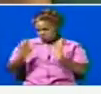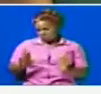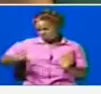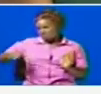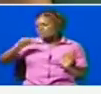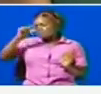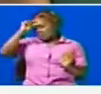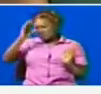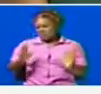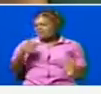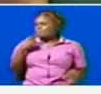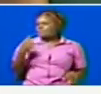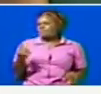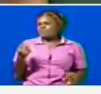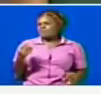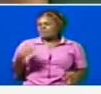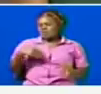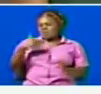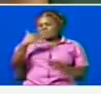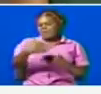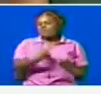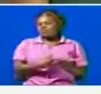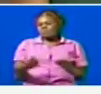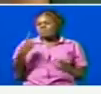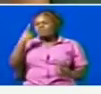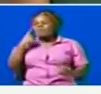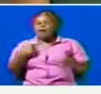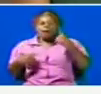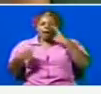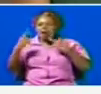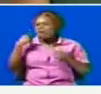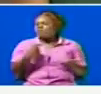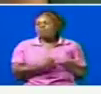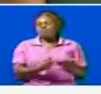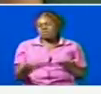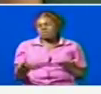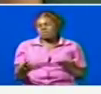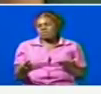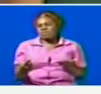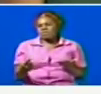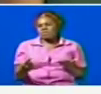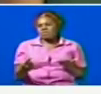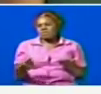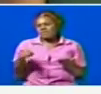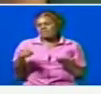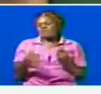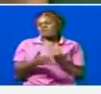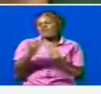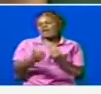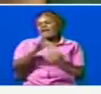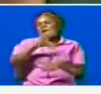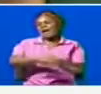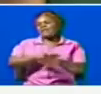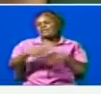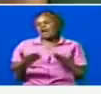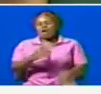County, the governor has asked that the next week could be a week of mourning. What is happening with the people and the treatment that they're getting from the